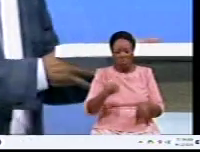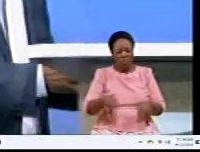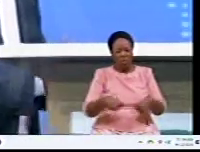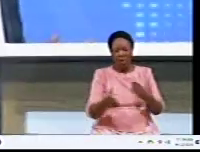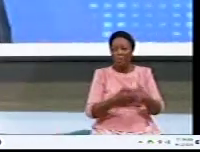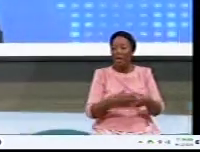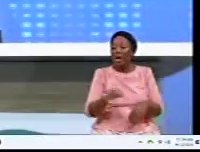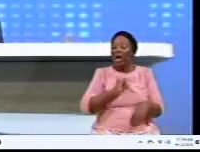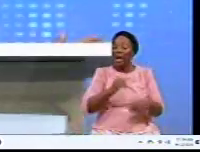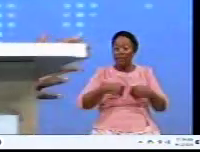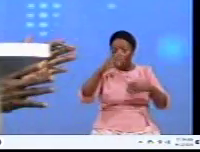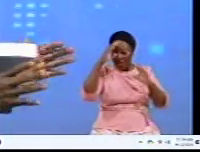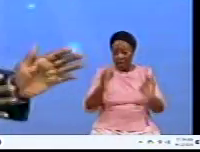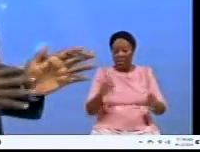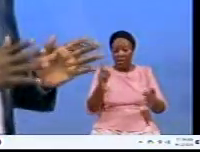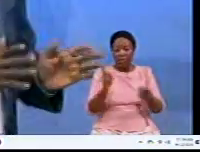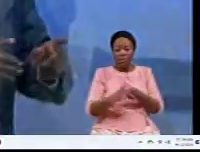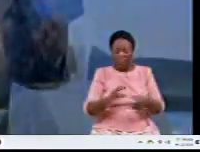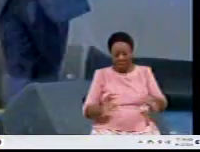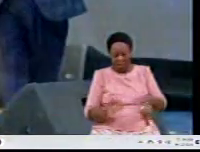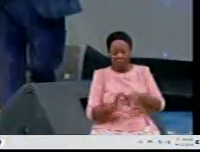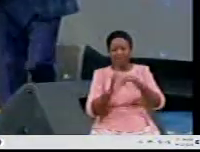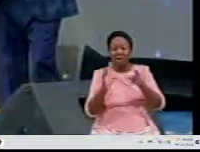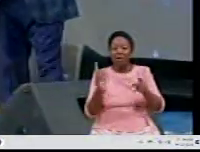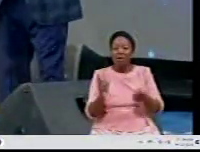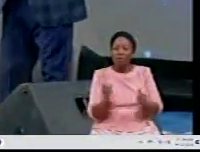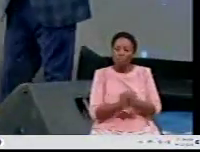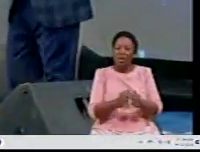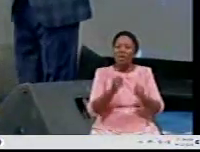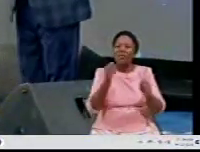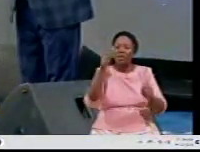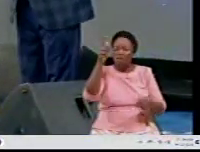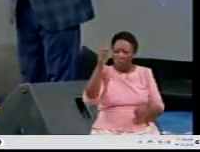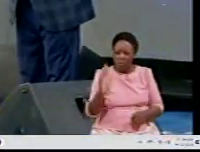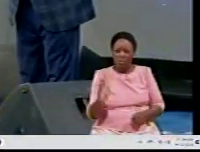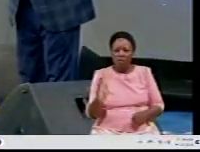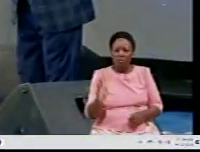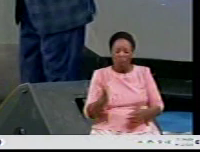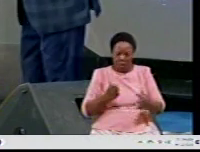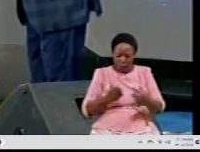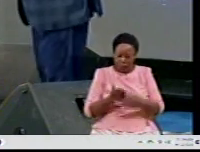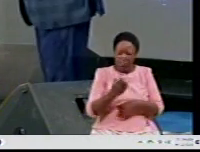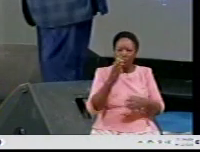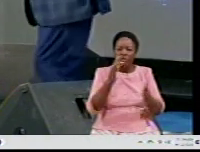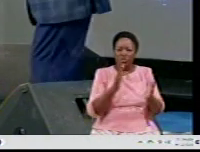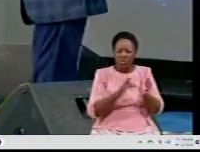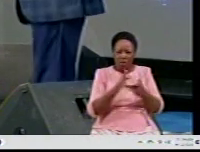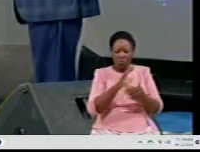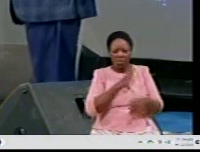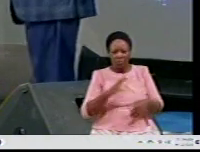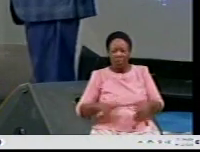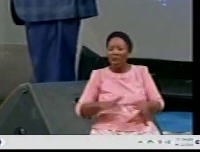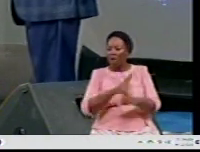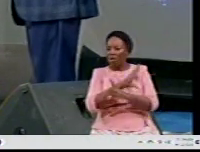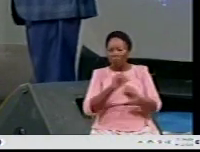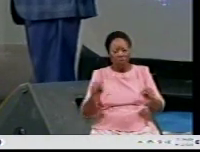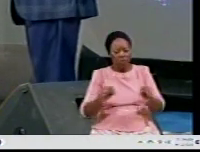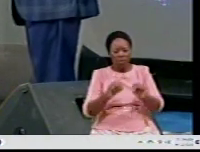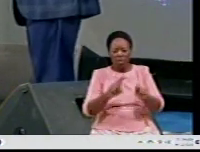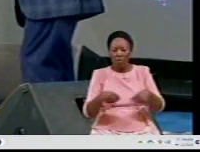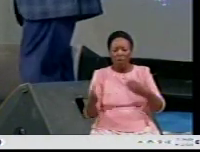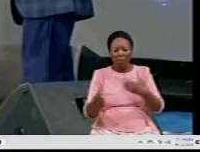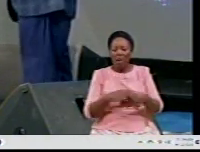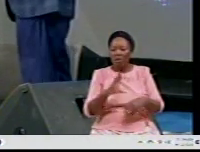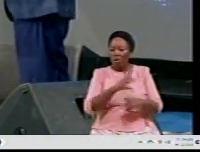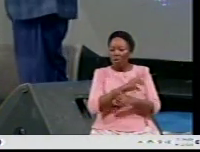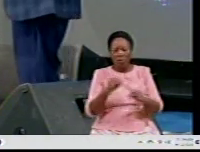I've decided to be reconciled with God through Jesus Christ. No turning back. No